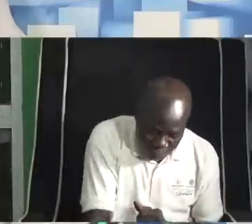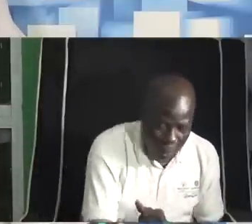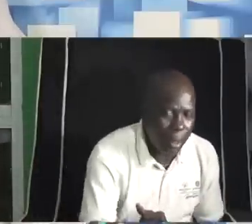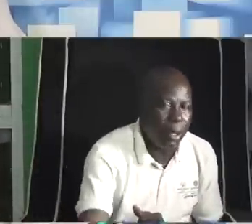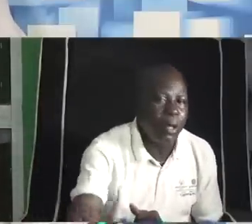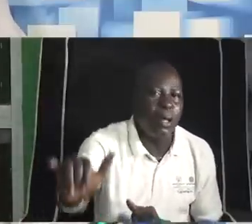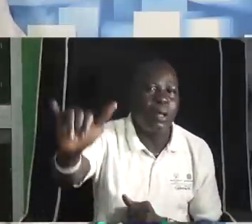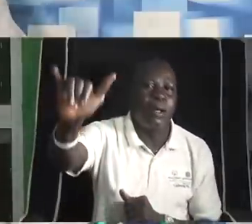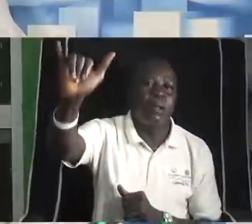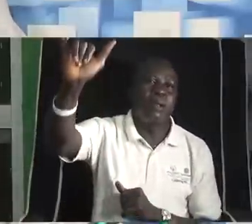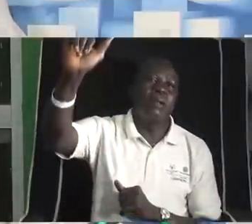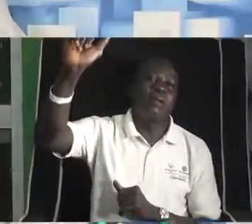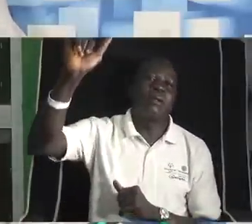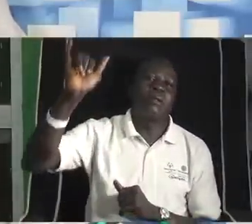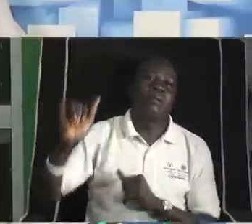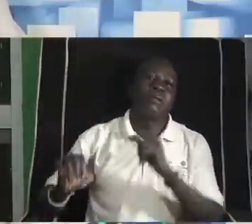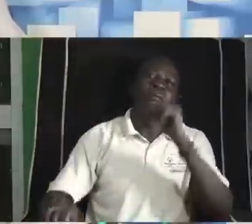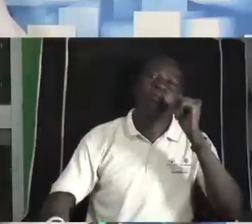pe.